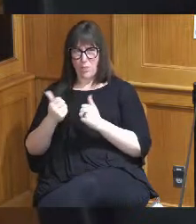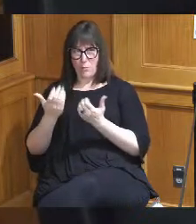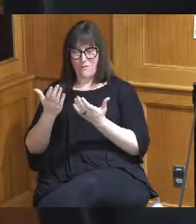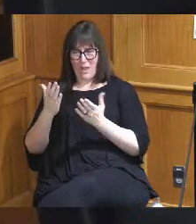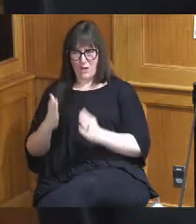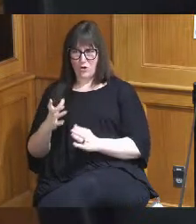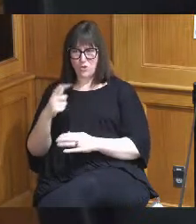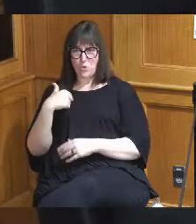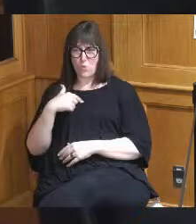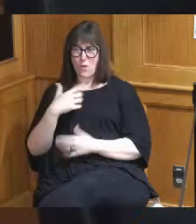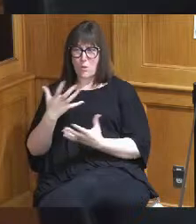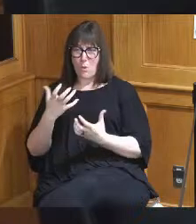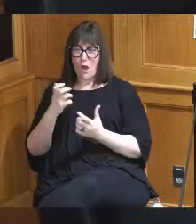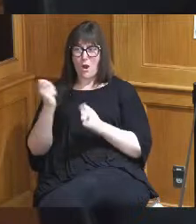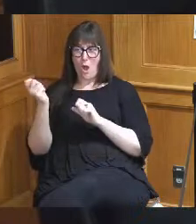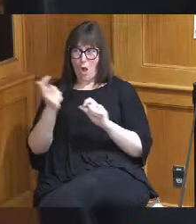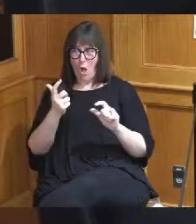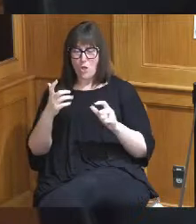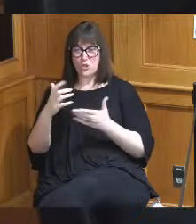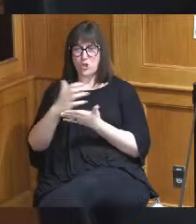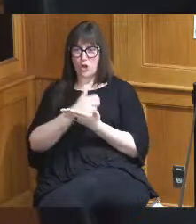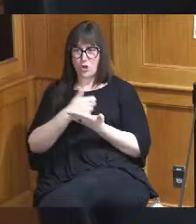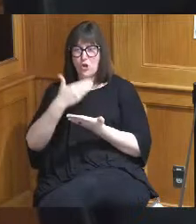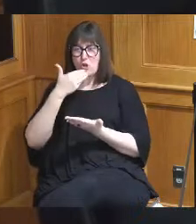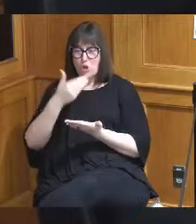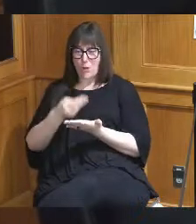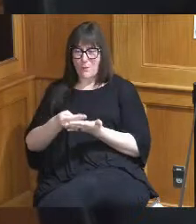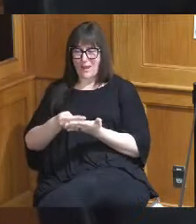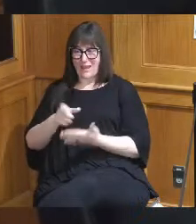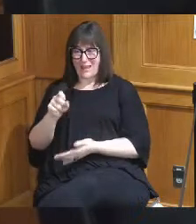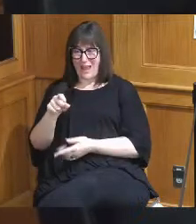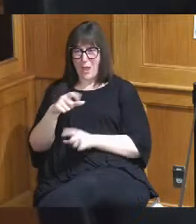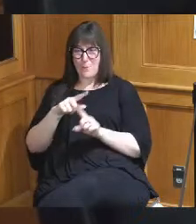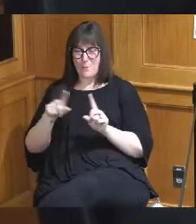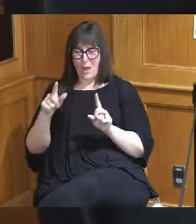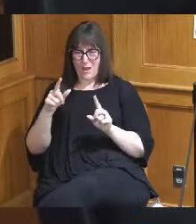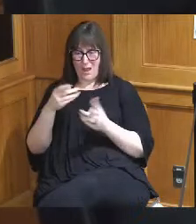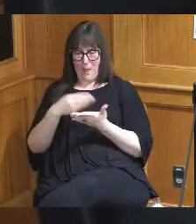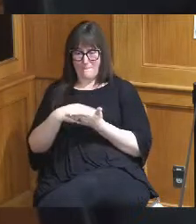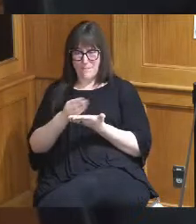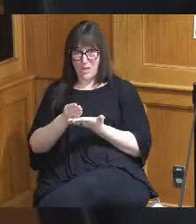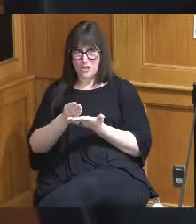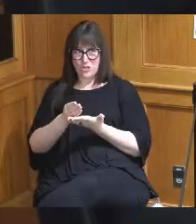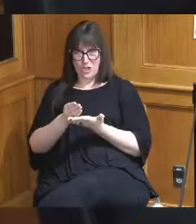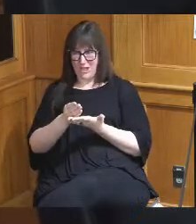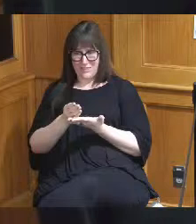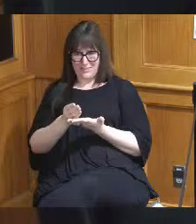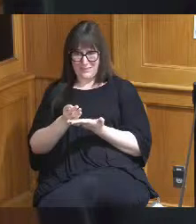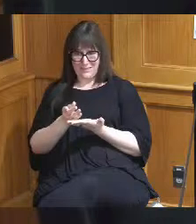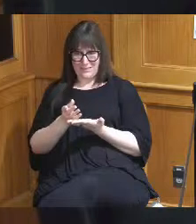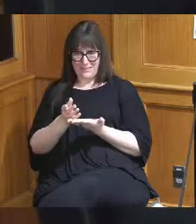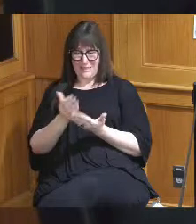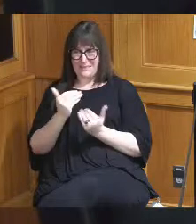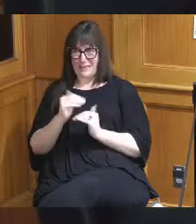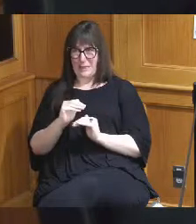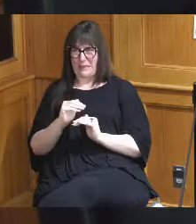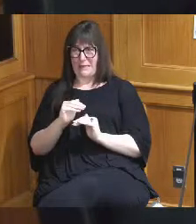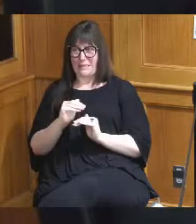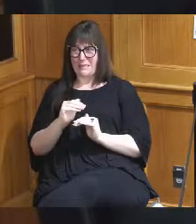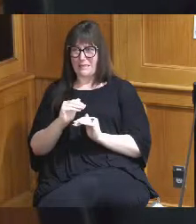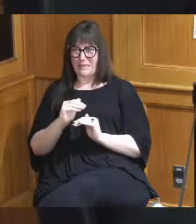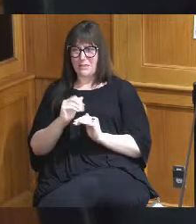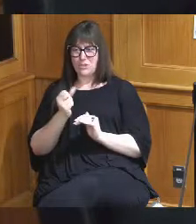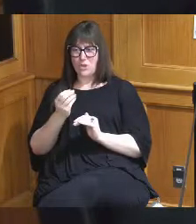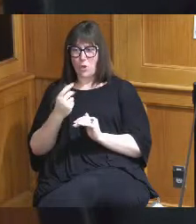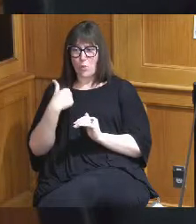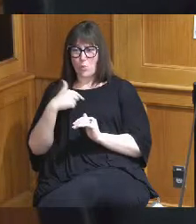we want everybody to make a good wage, but we have this budget that we're operating with, and so it really puts a